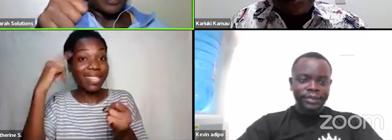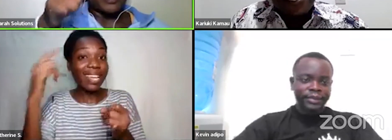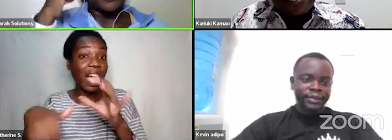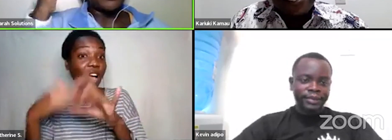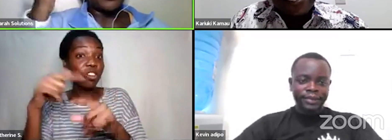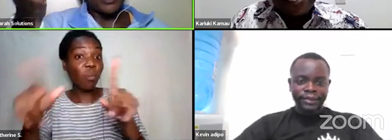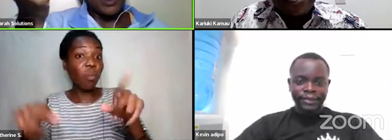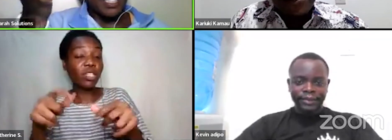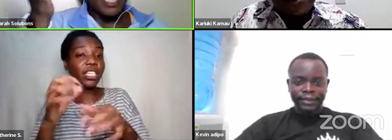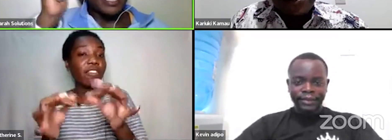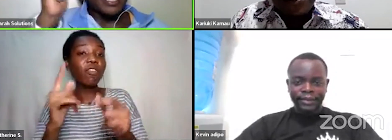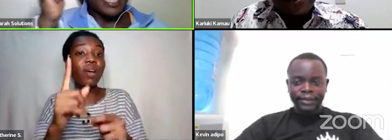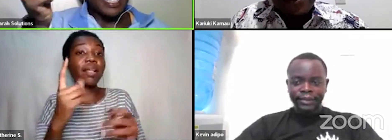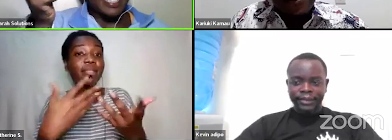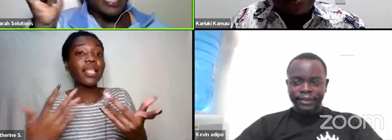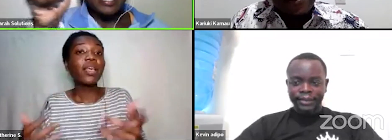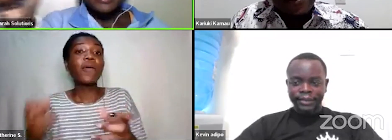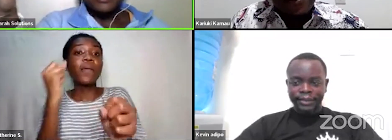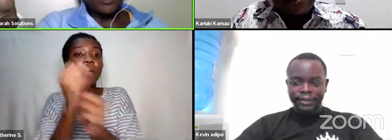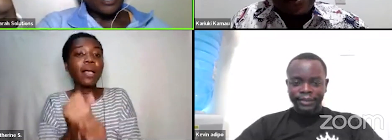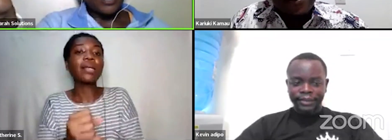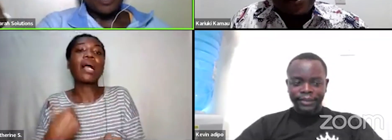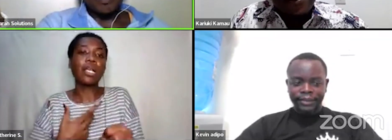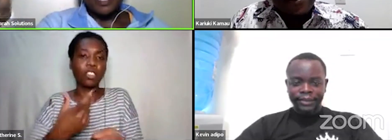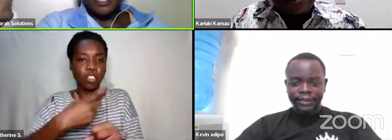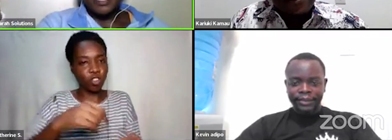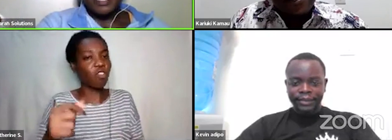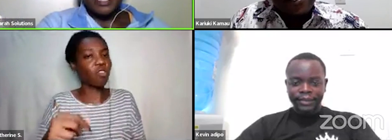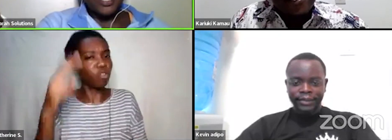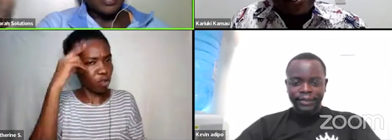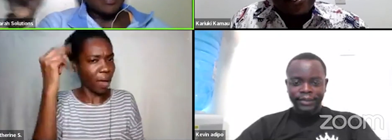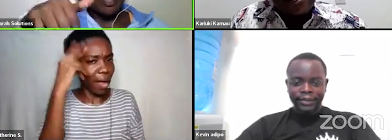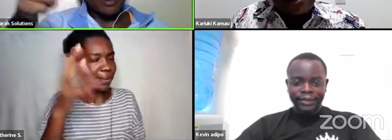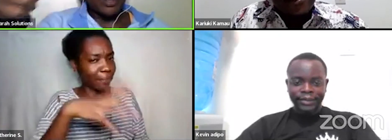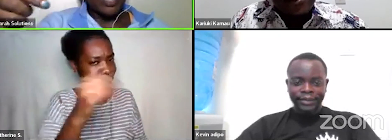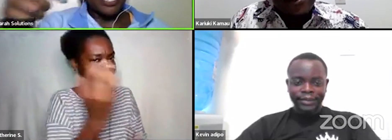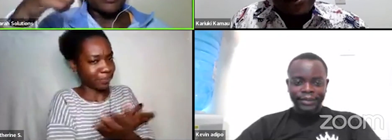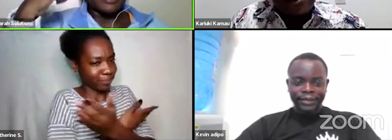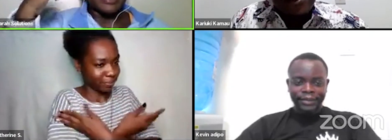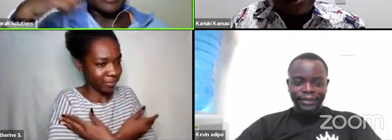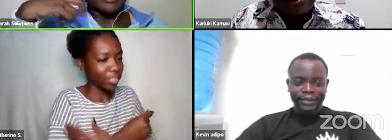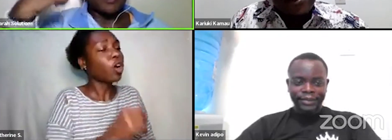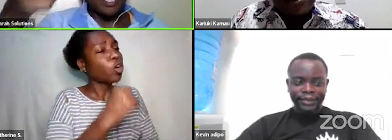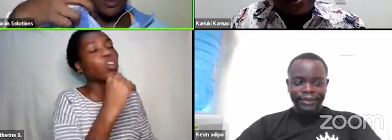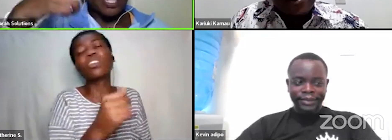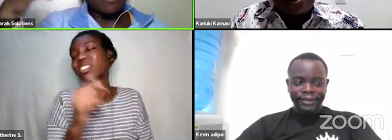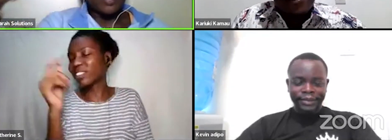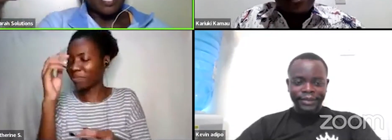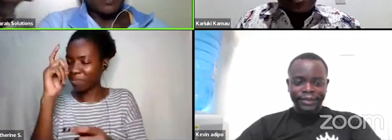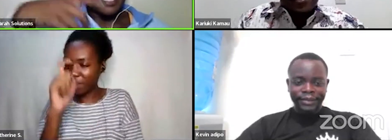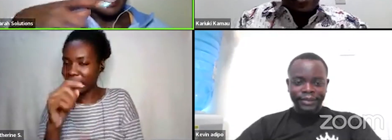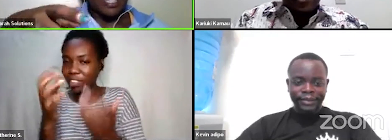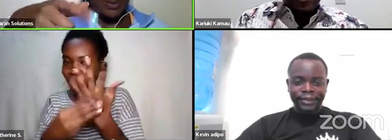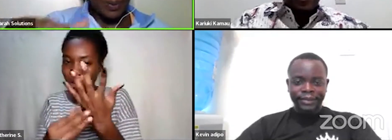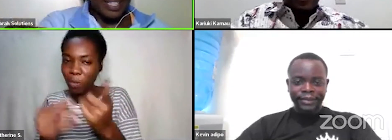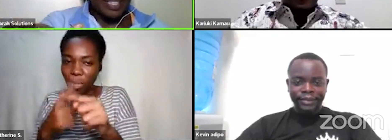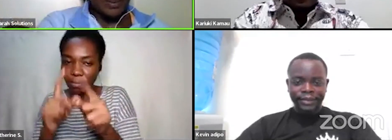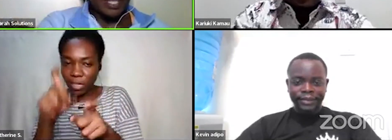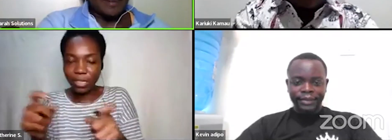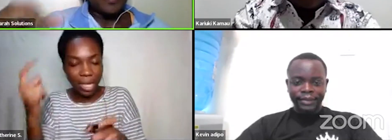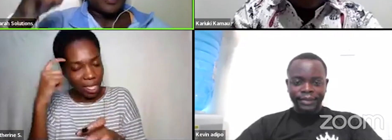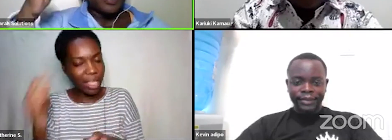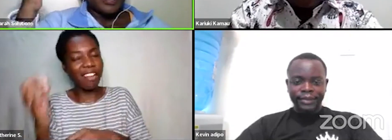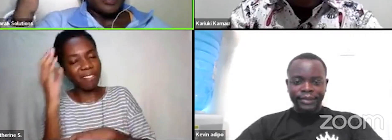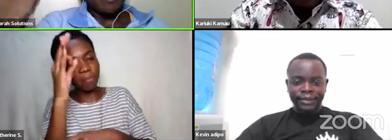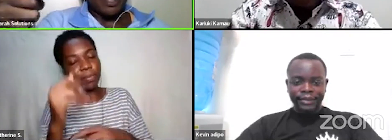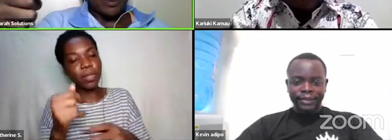thing is not working, we need to go to Isli and get shots. Not literally, but what you're trying to tell us is we need to think further when things are not working